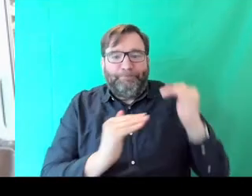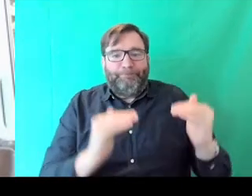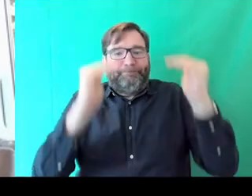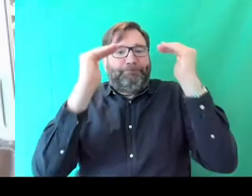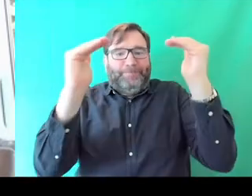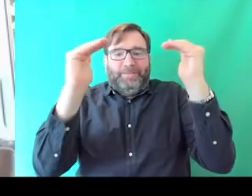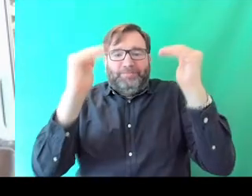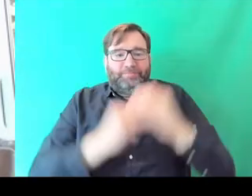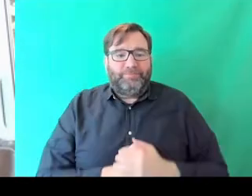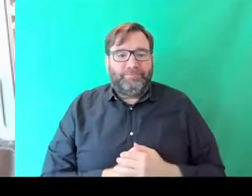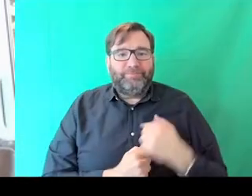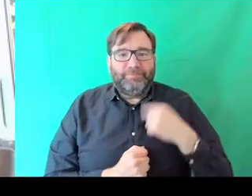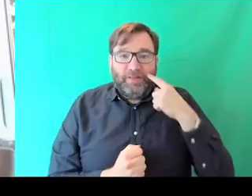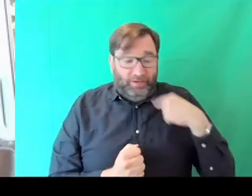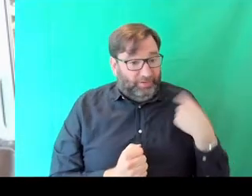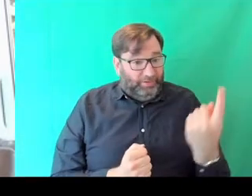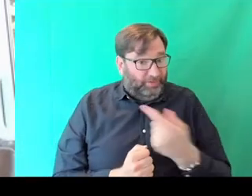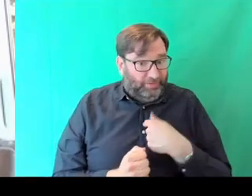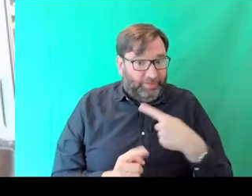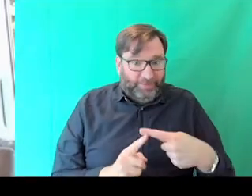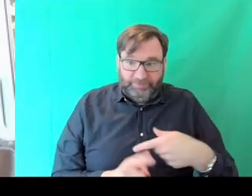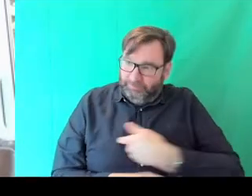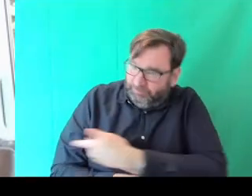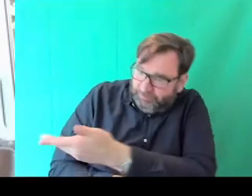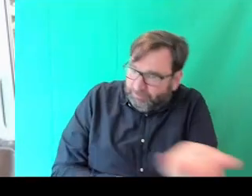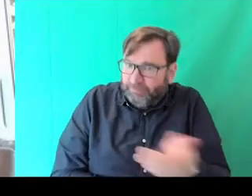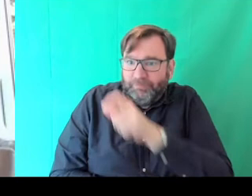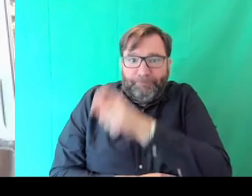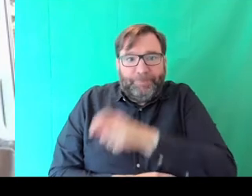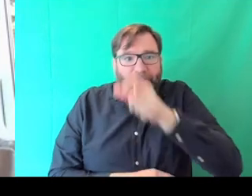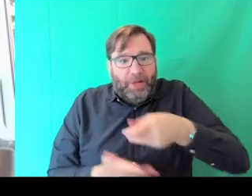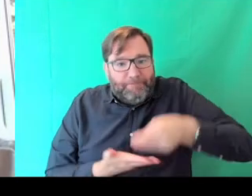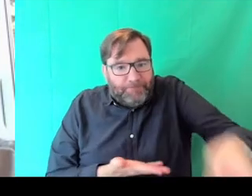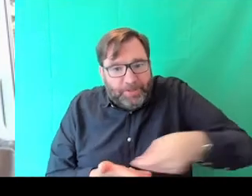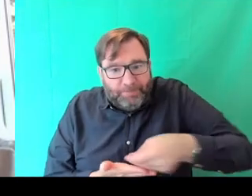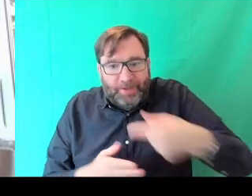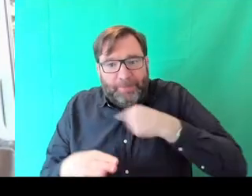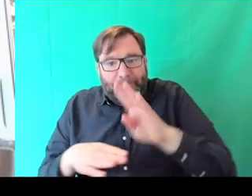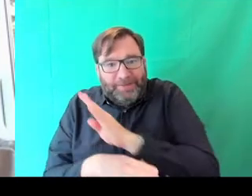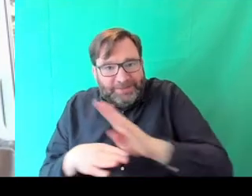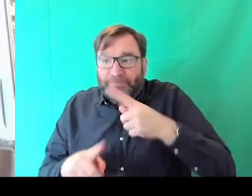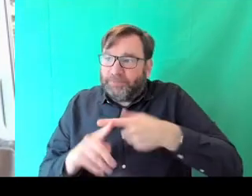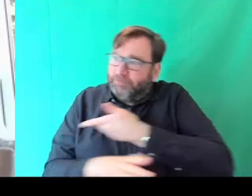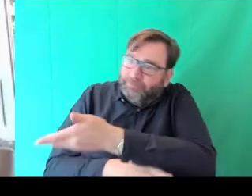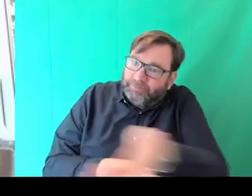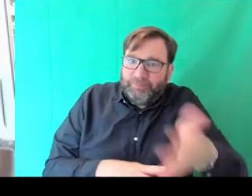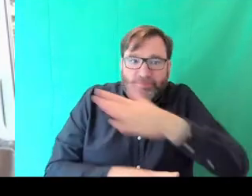actually make a legacy and help to create a world which is better for all of us.